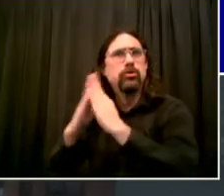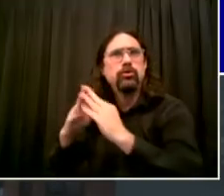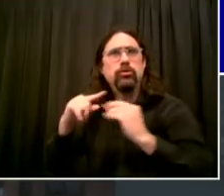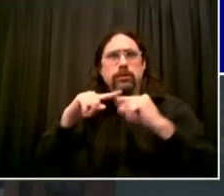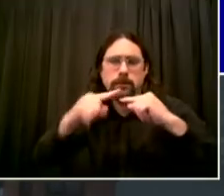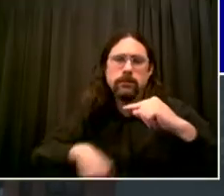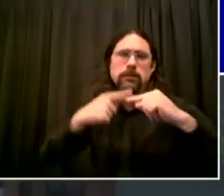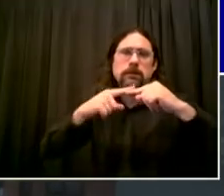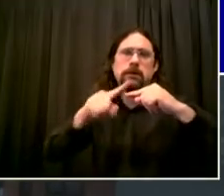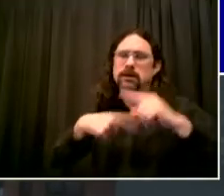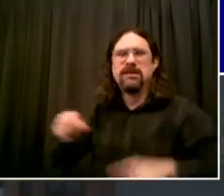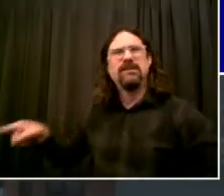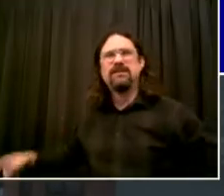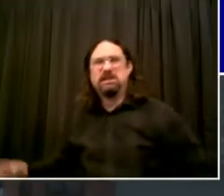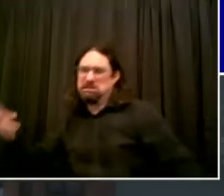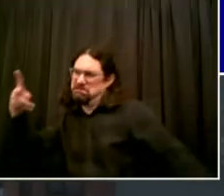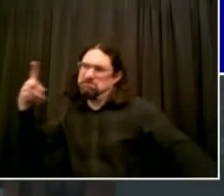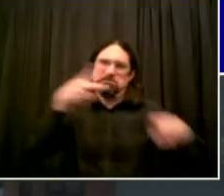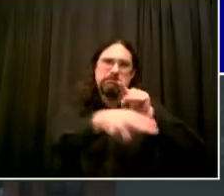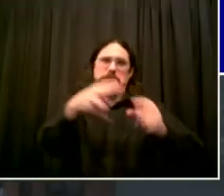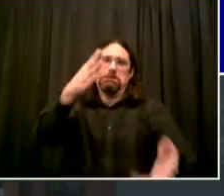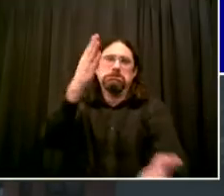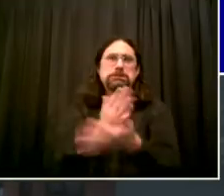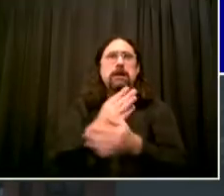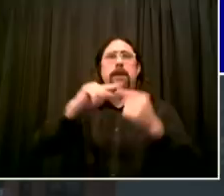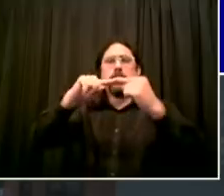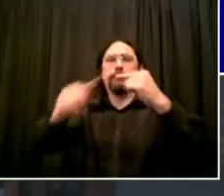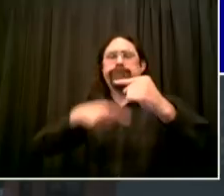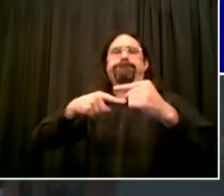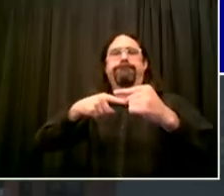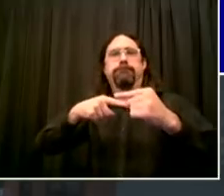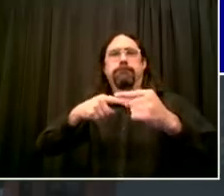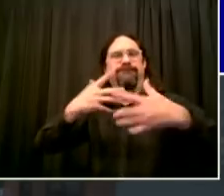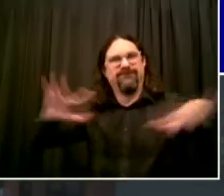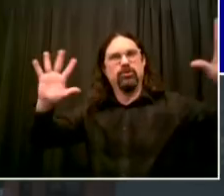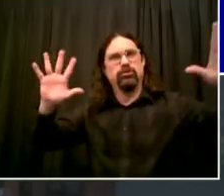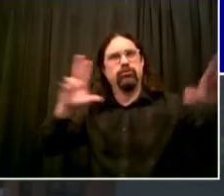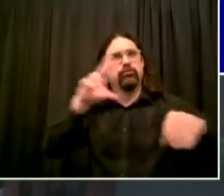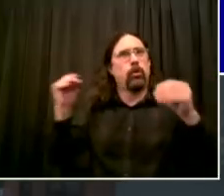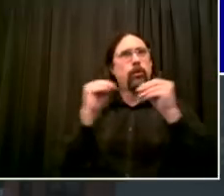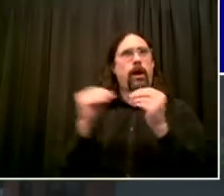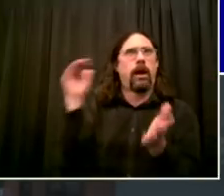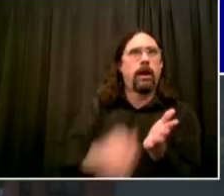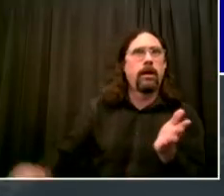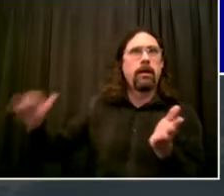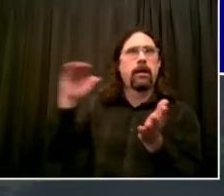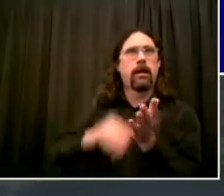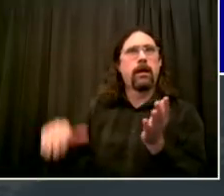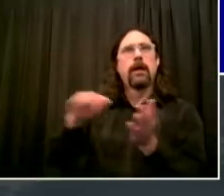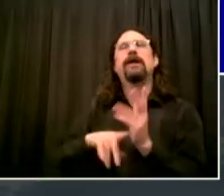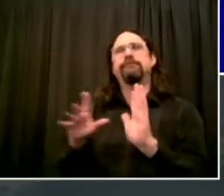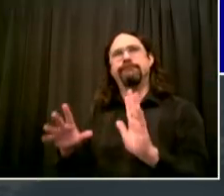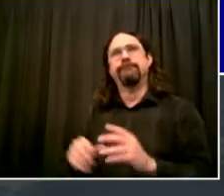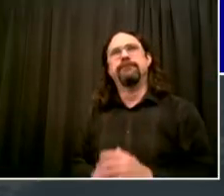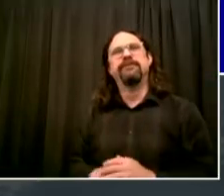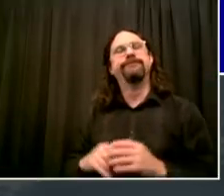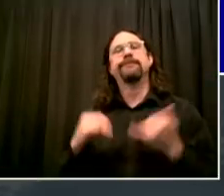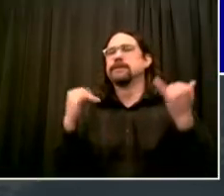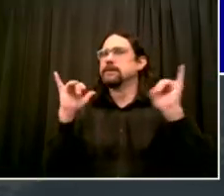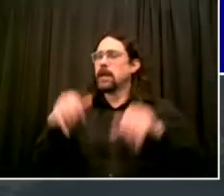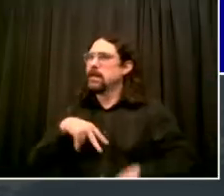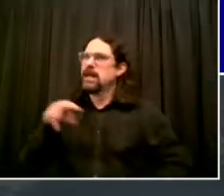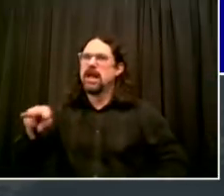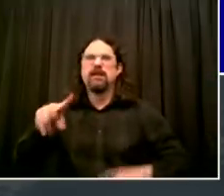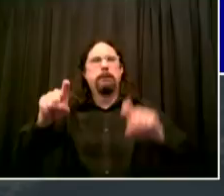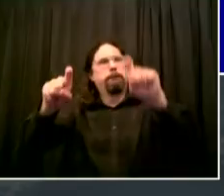announce an expansion of the crisis management system and the Cure Violence movement. We will add 4 additional neighborhoods: Soundview in